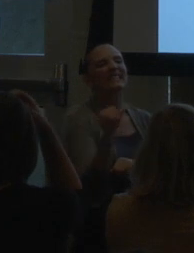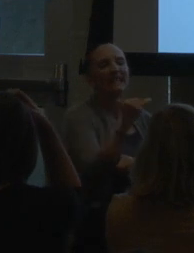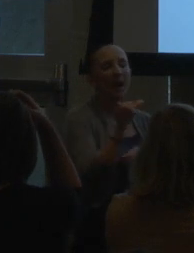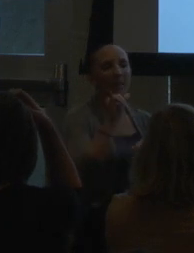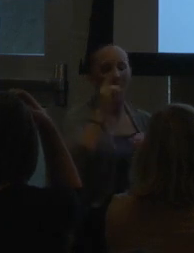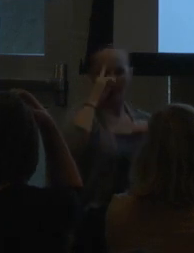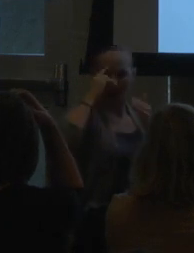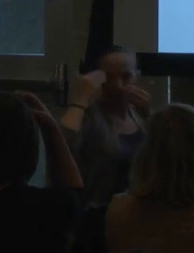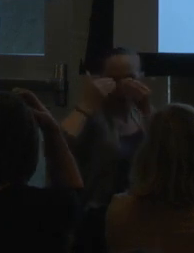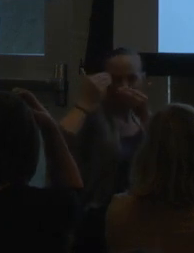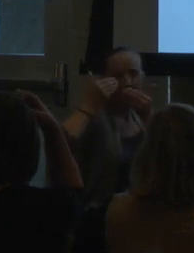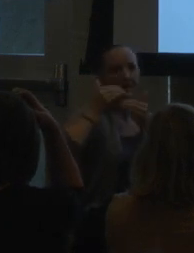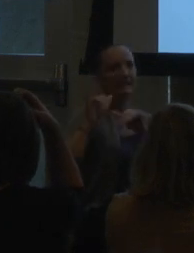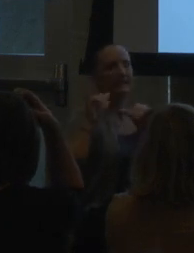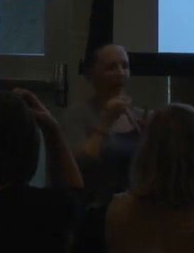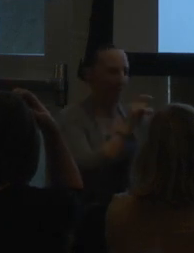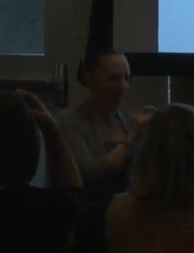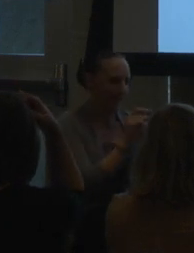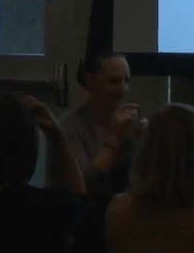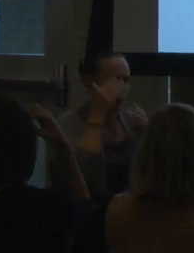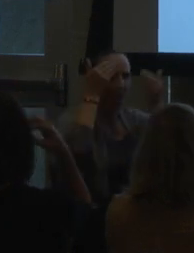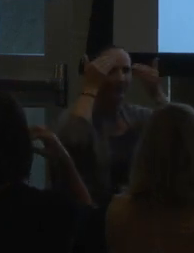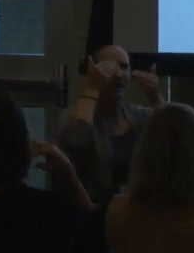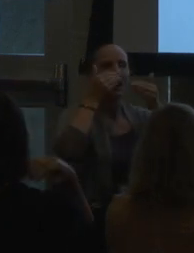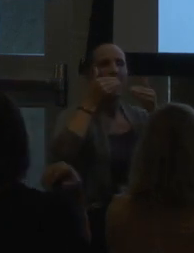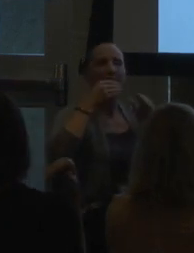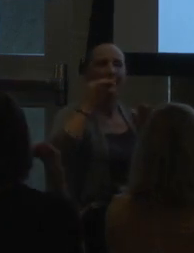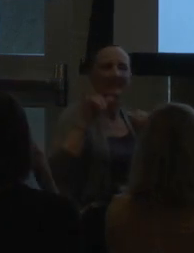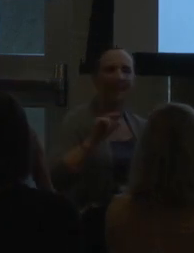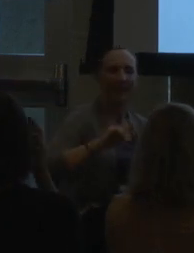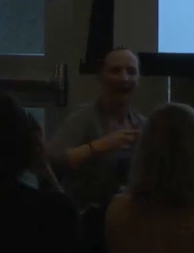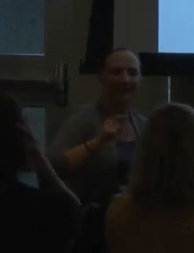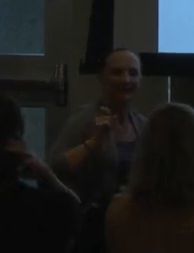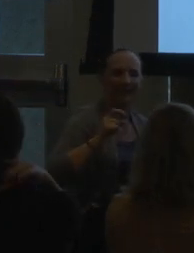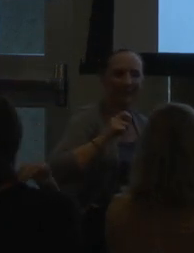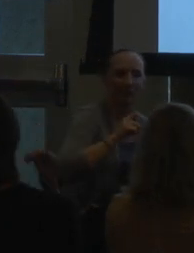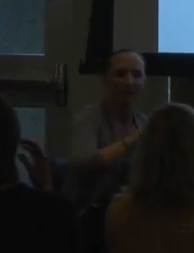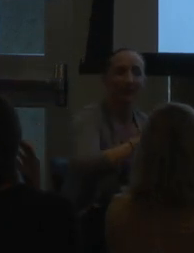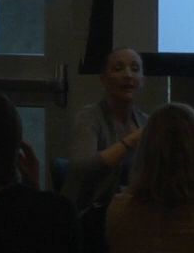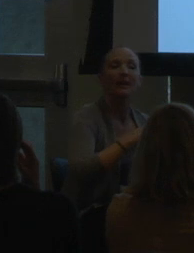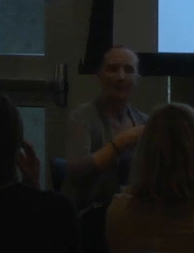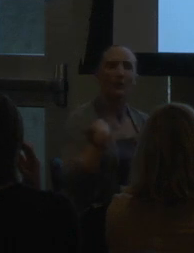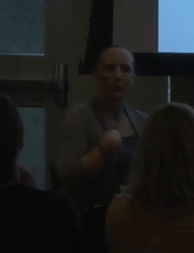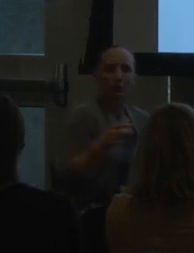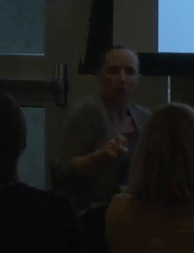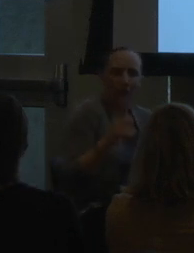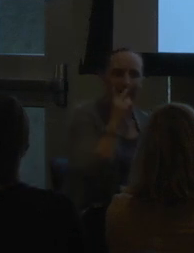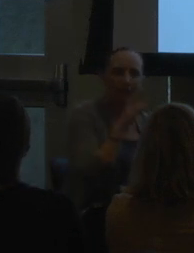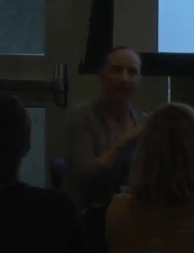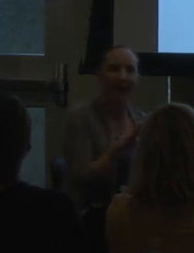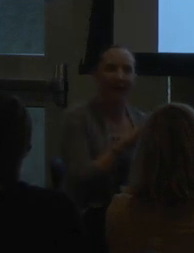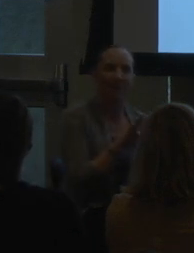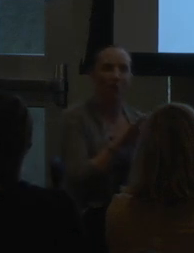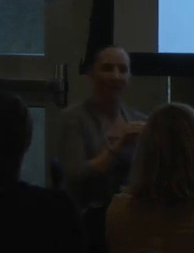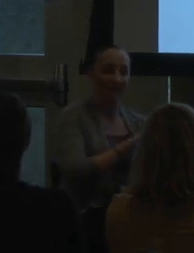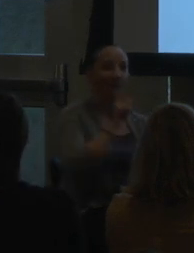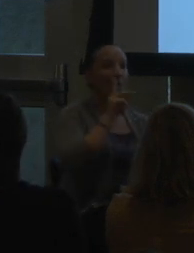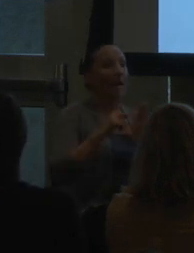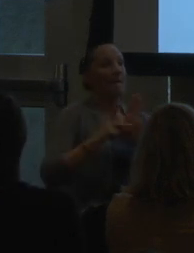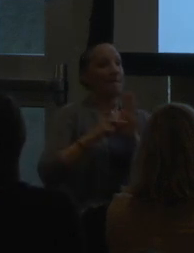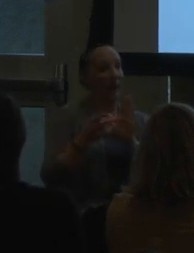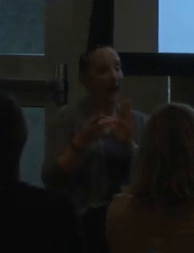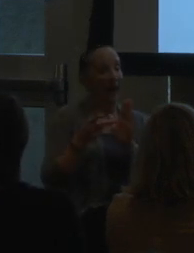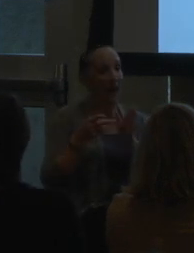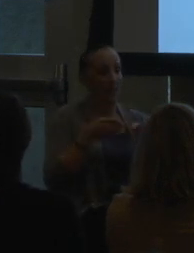cognitive process, the same lexical process of spreading co-activation, then we should see behavioral effects for the bimodal